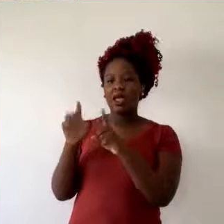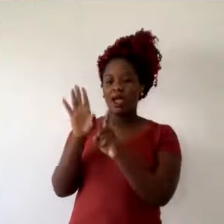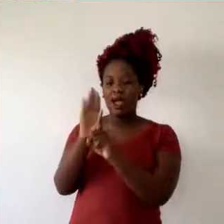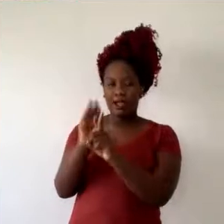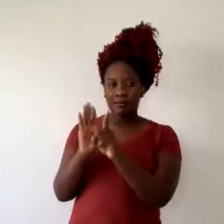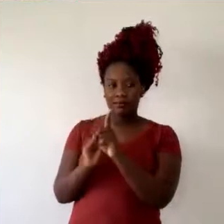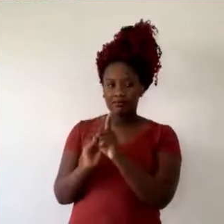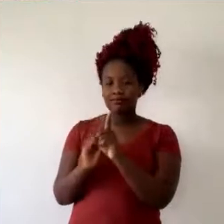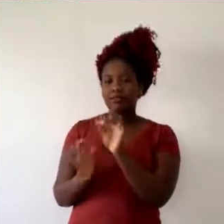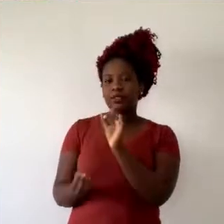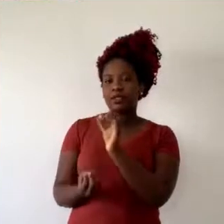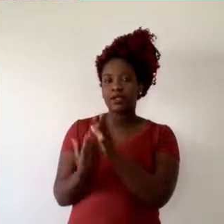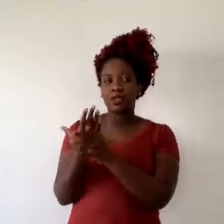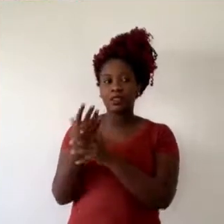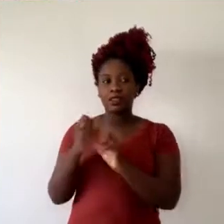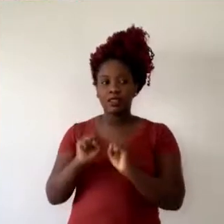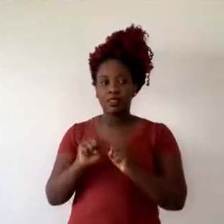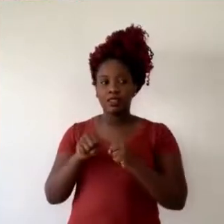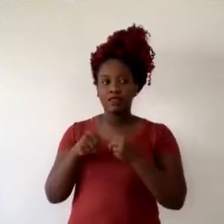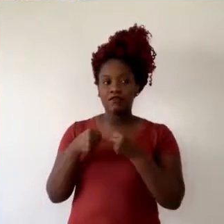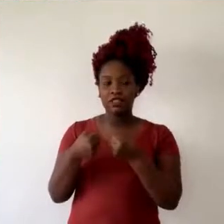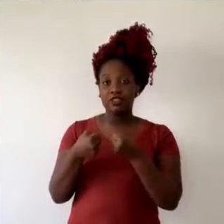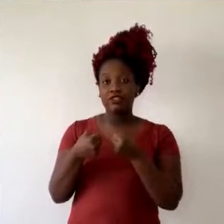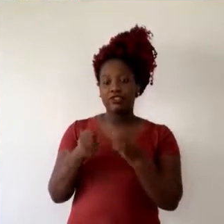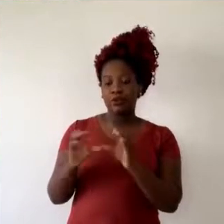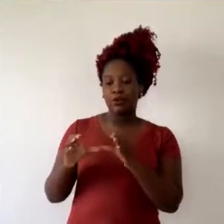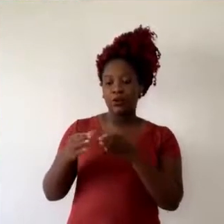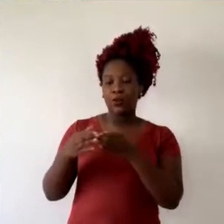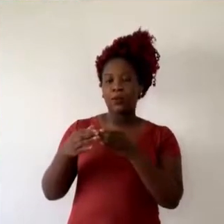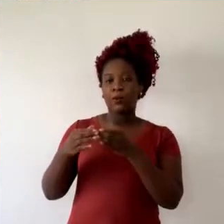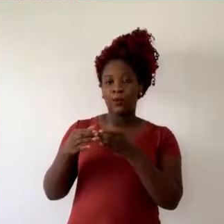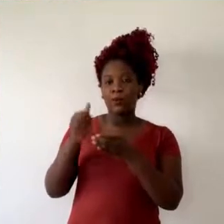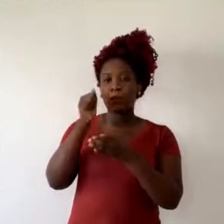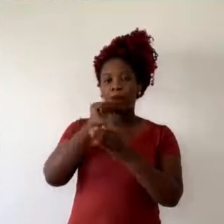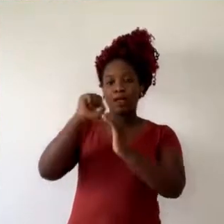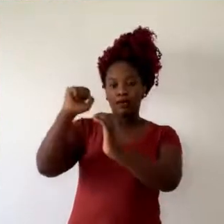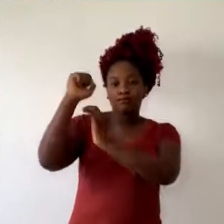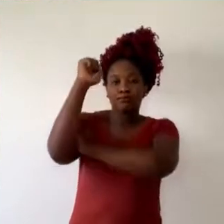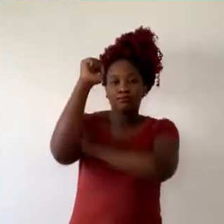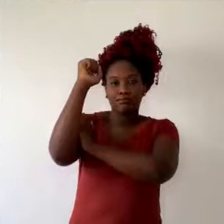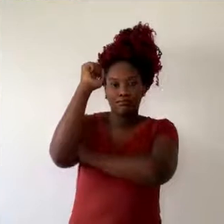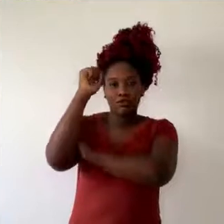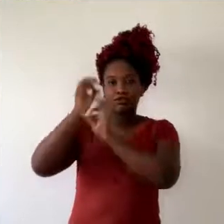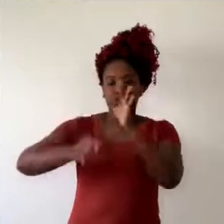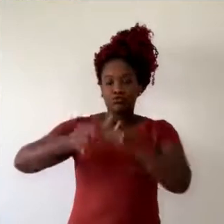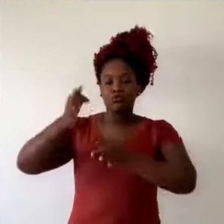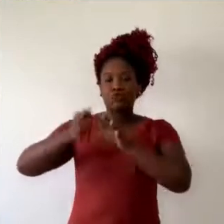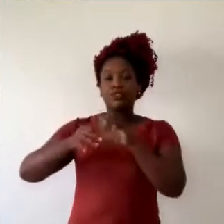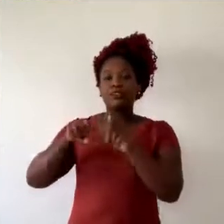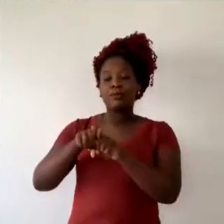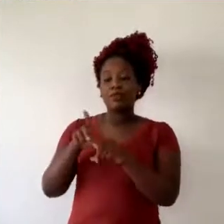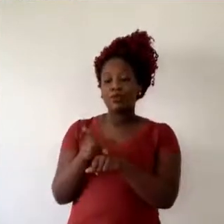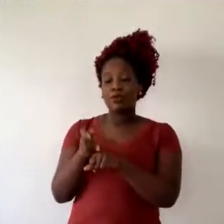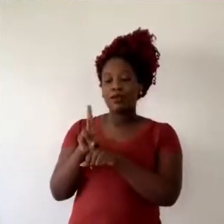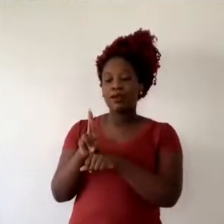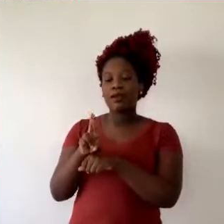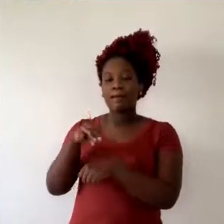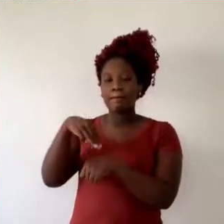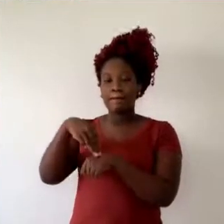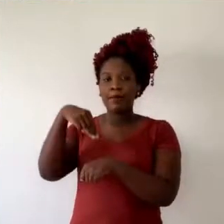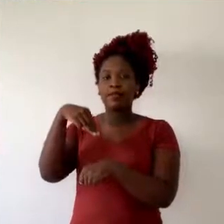she has elaborated the Me Too Brazil. She is currently the co-founder of the Feminist Network of